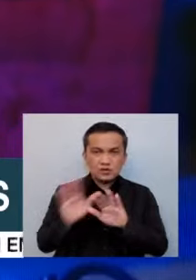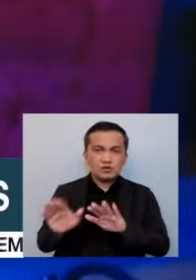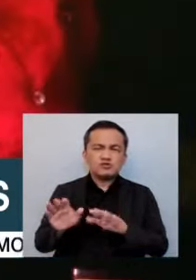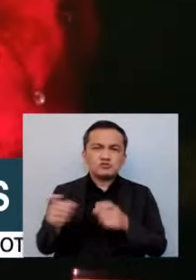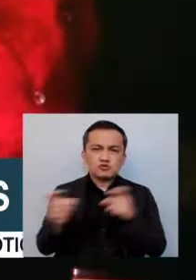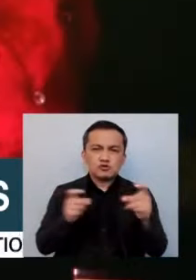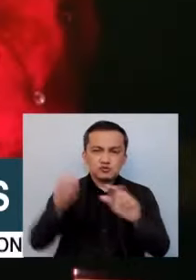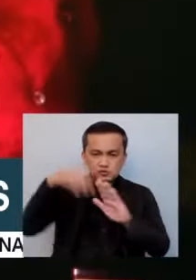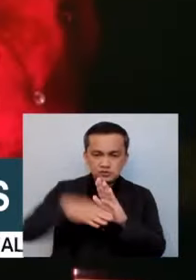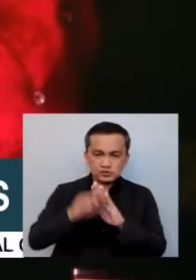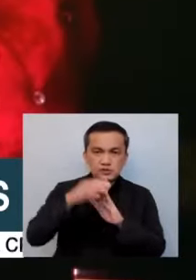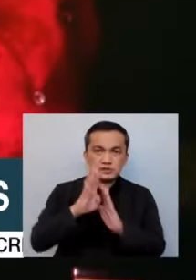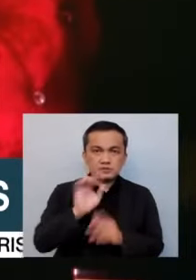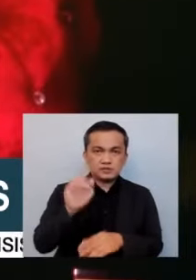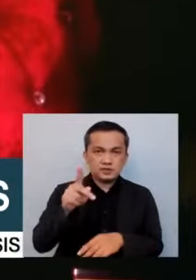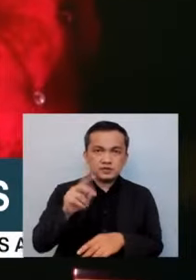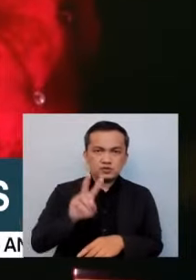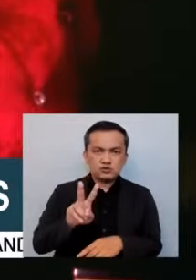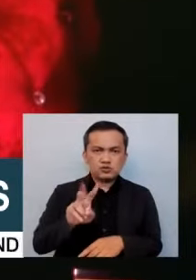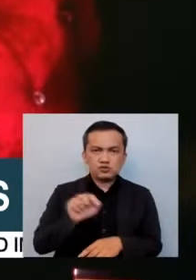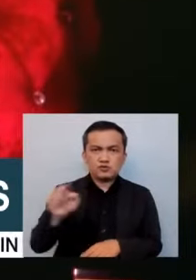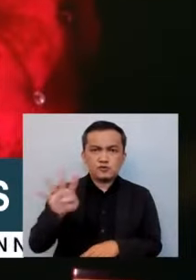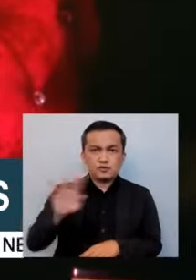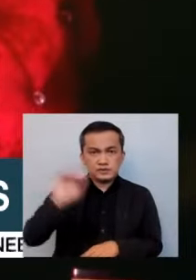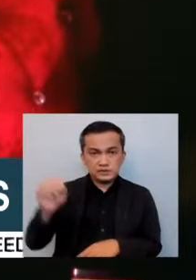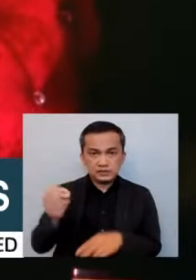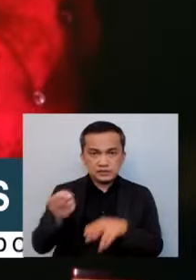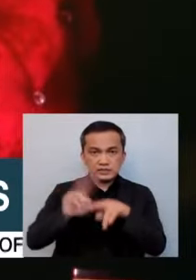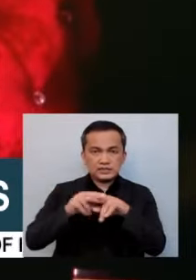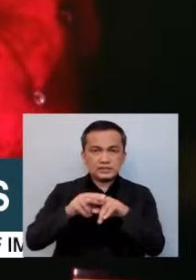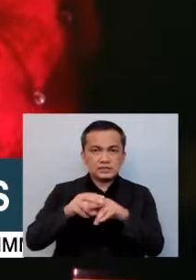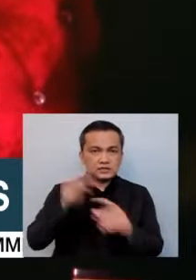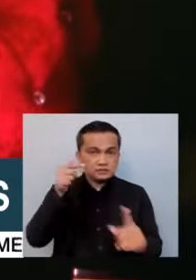central bank's 2-4% target range starting next year.